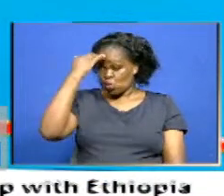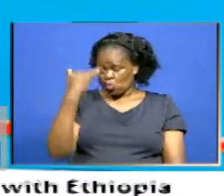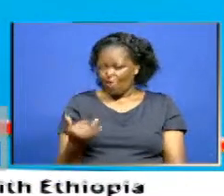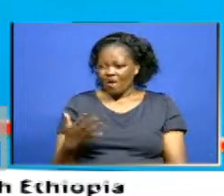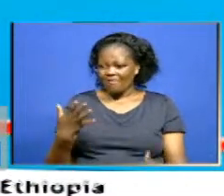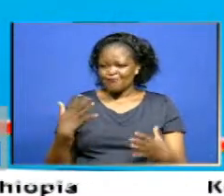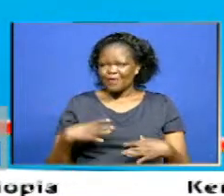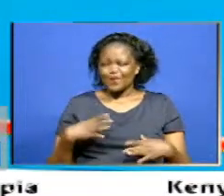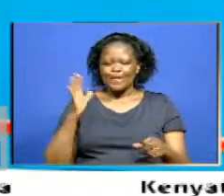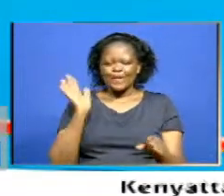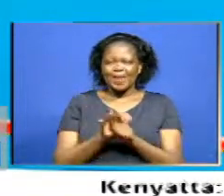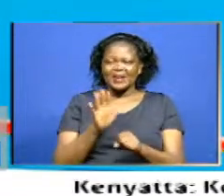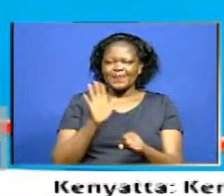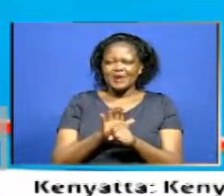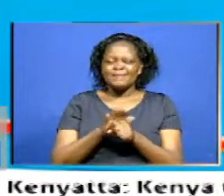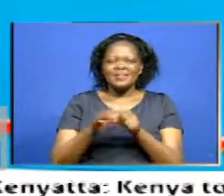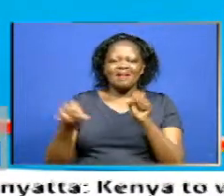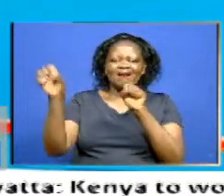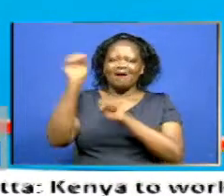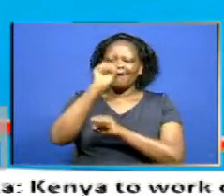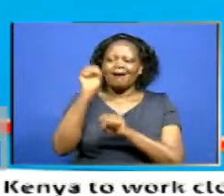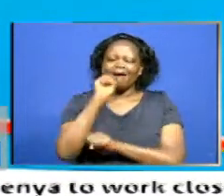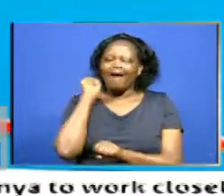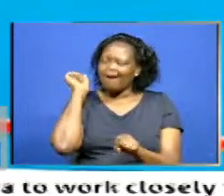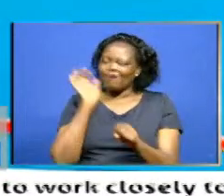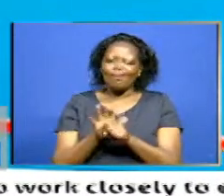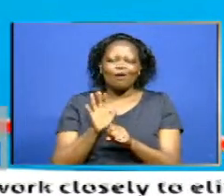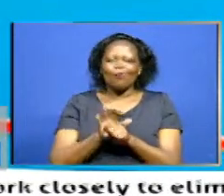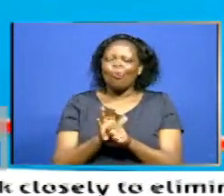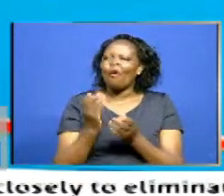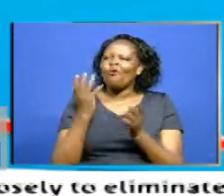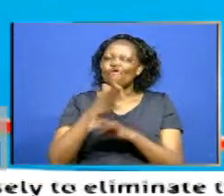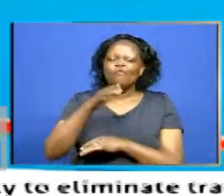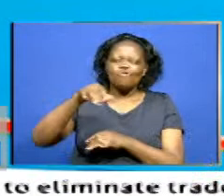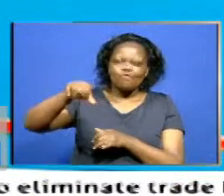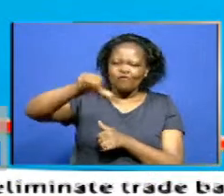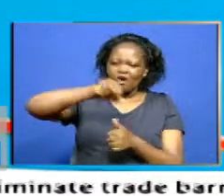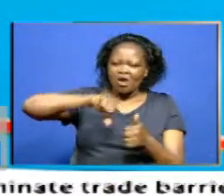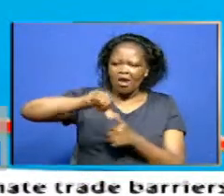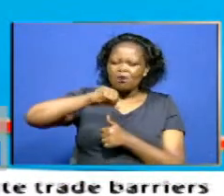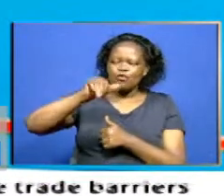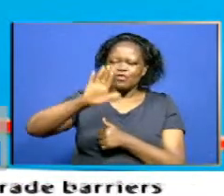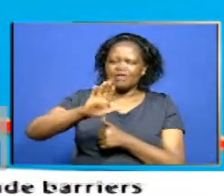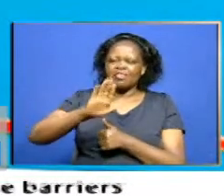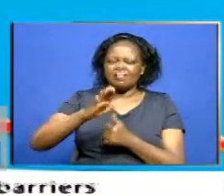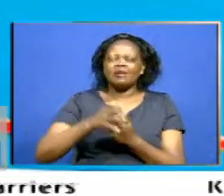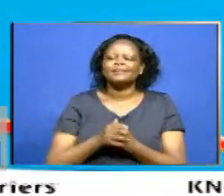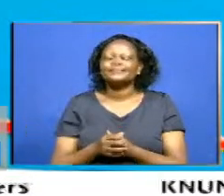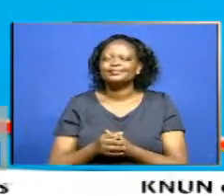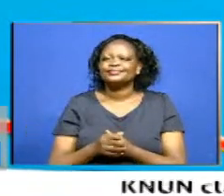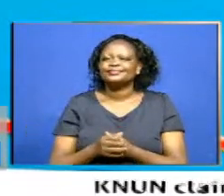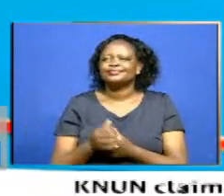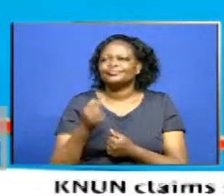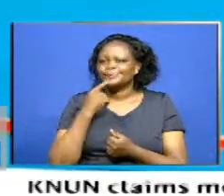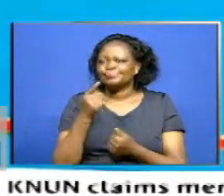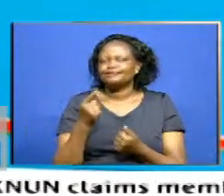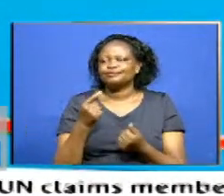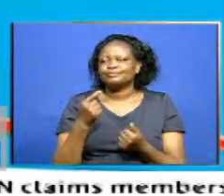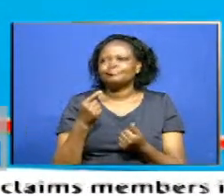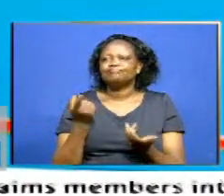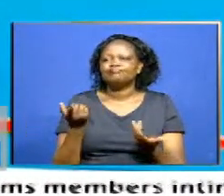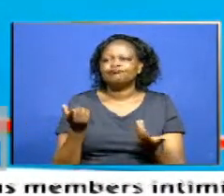of traffic jam along and around the routes around State House Road. And so I'm talking about,